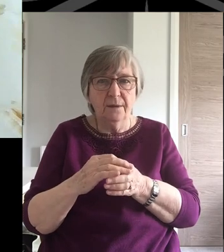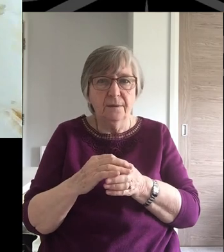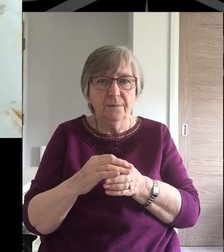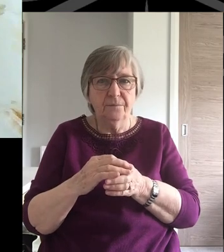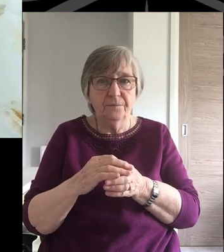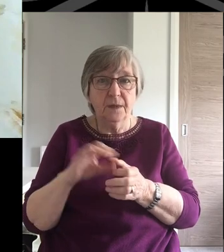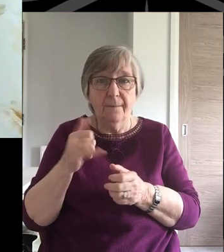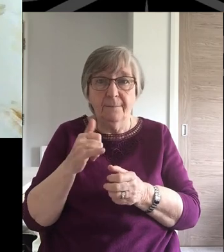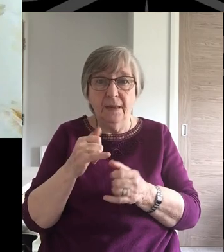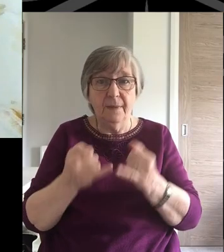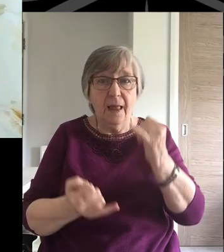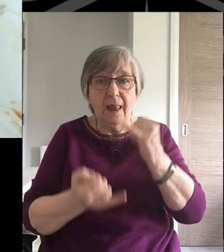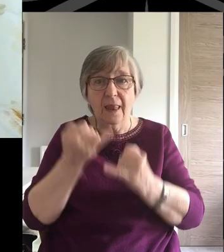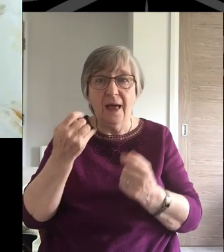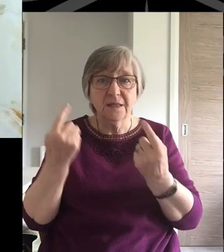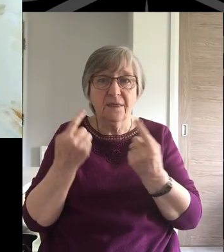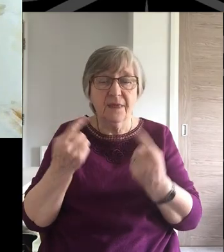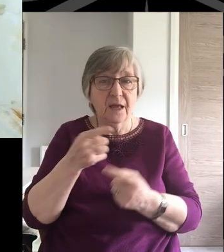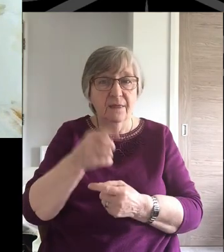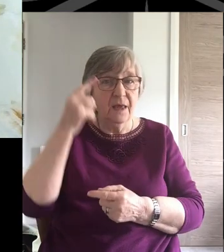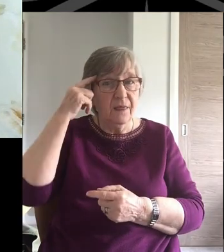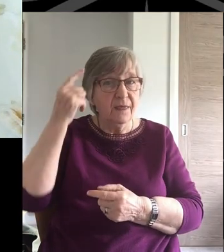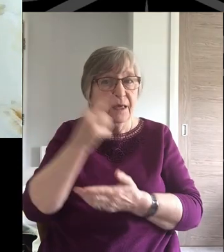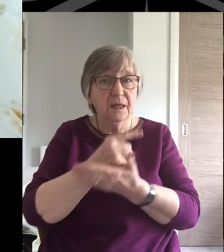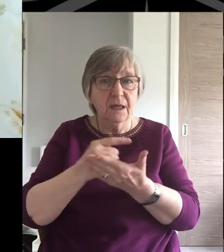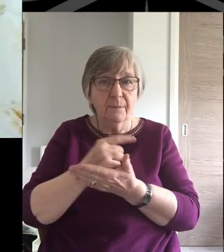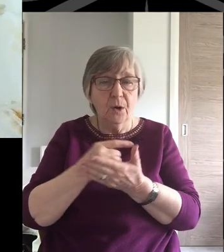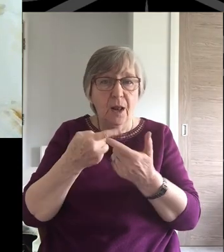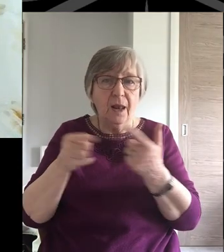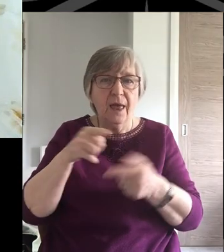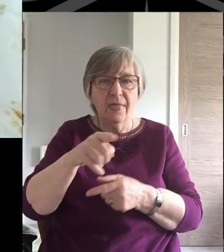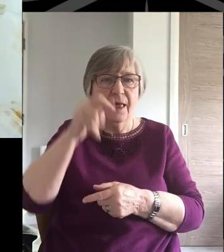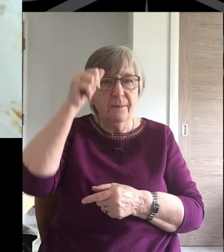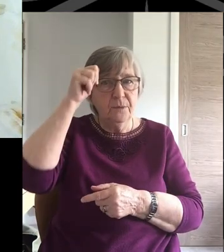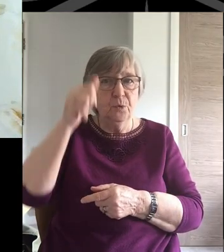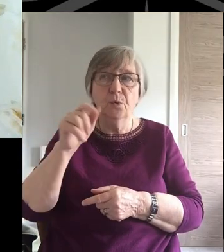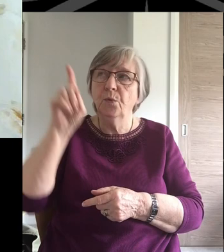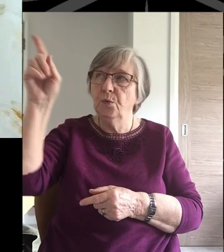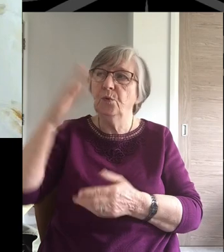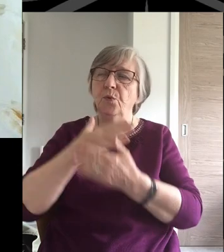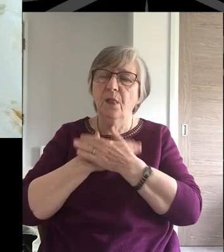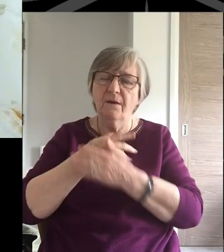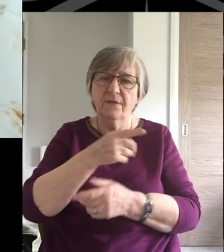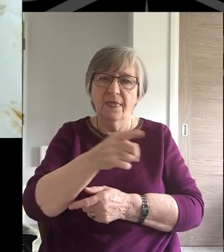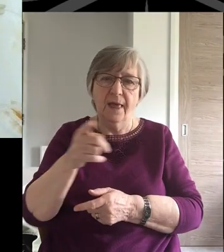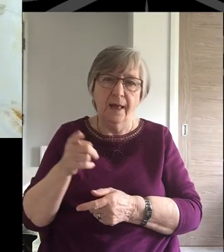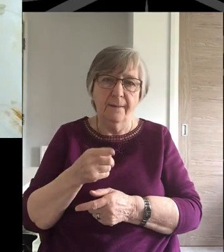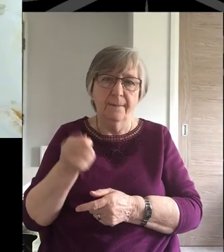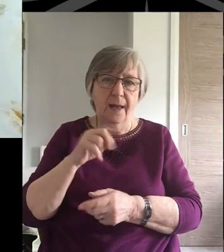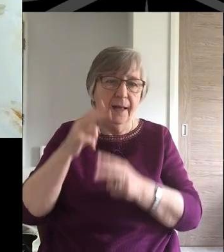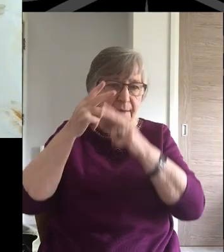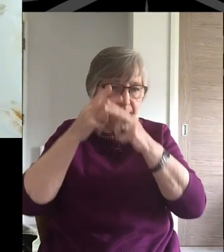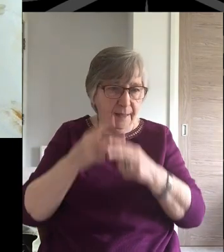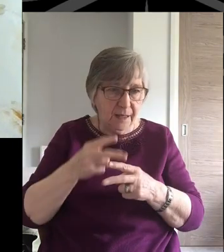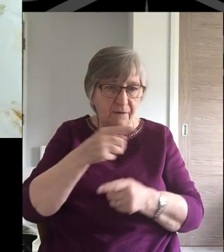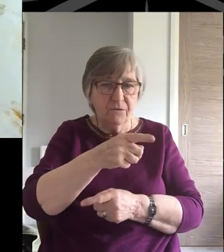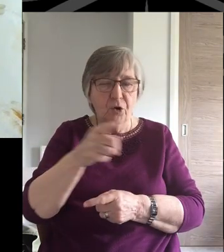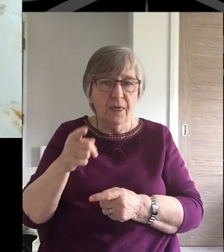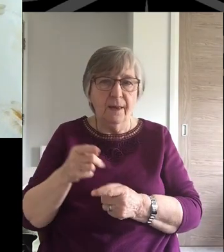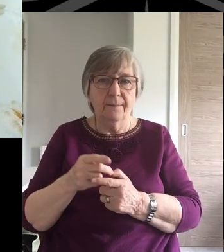Although it may be the last thing they are thinking of, let them know you love them and care for